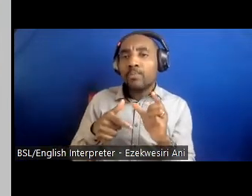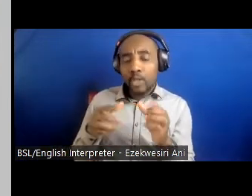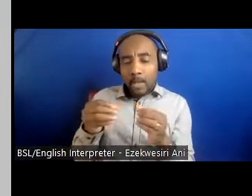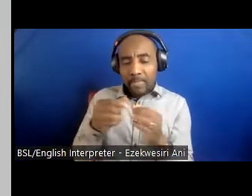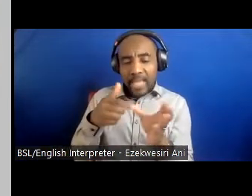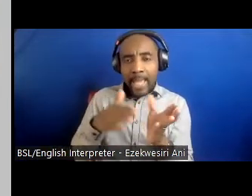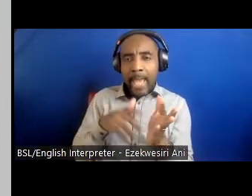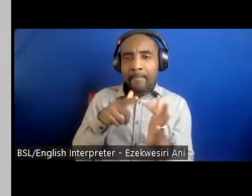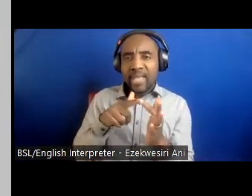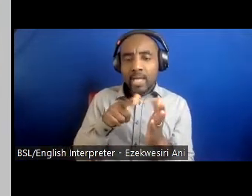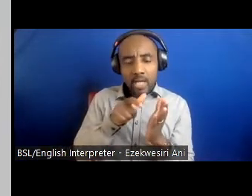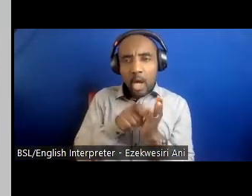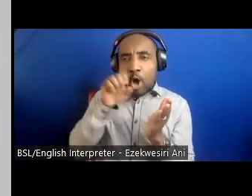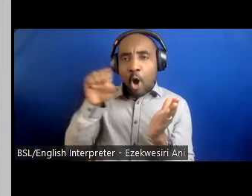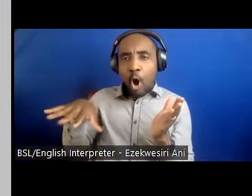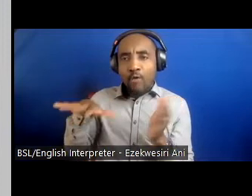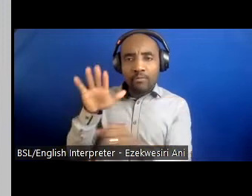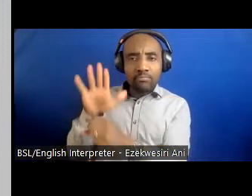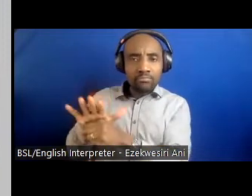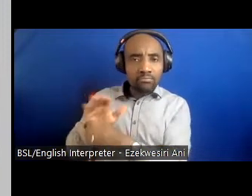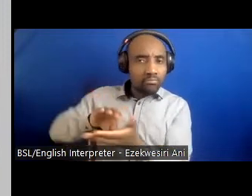BAME, B-A-M-E.